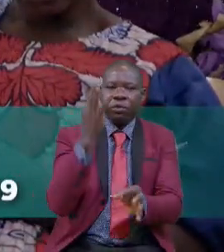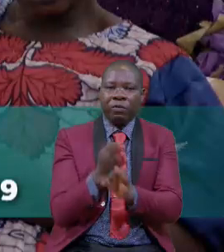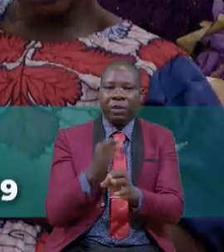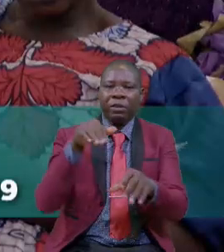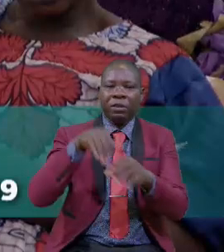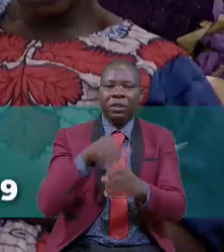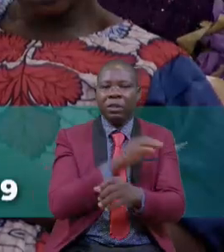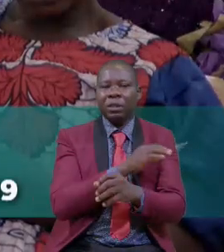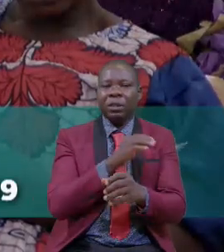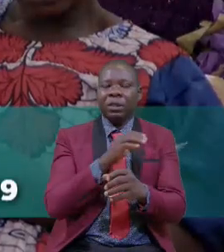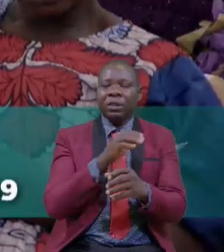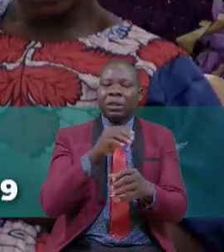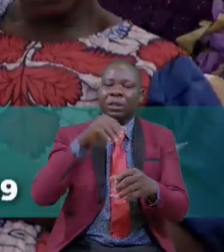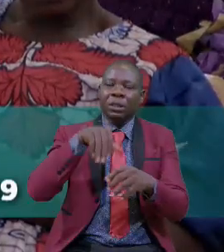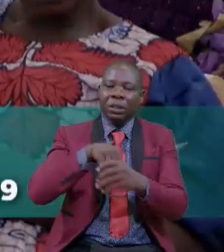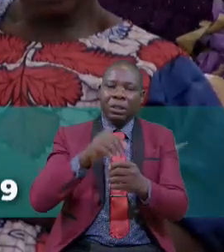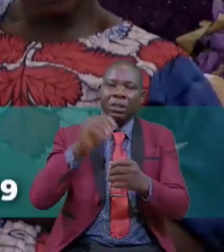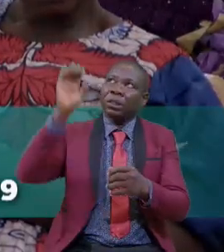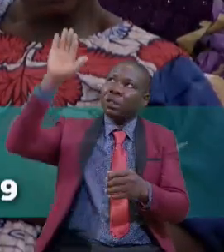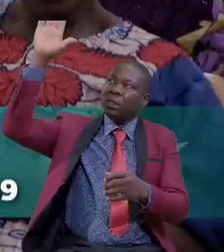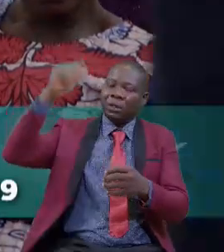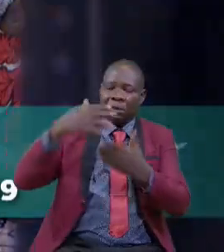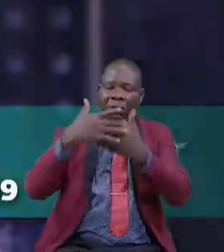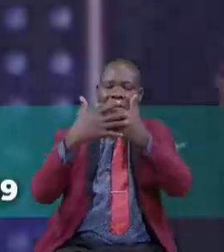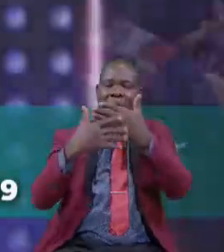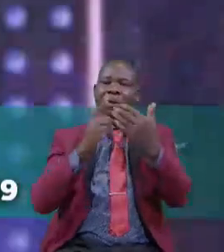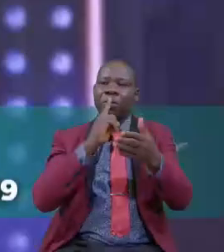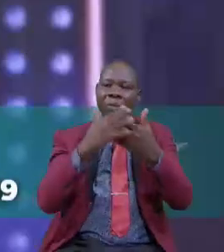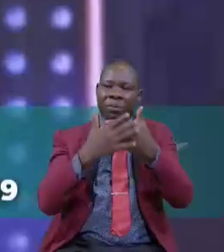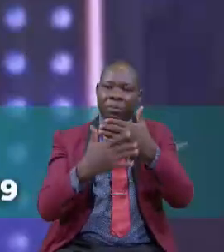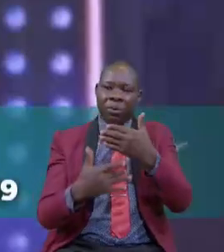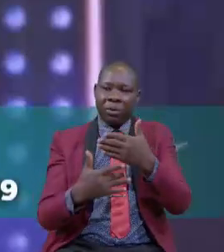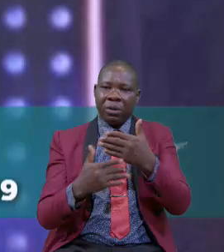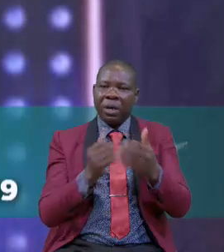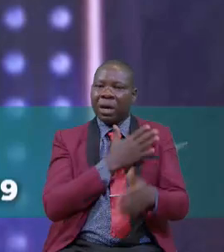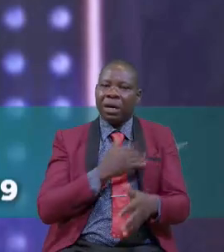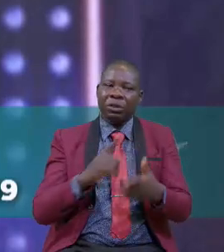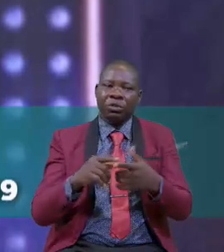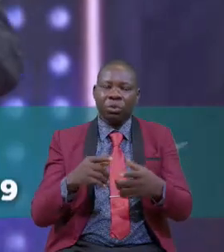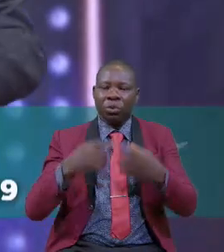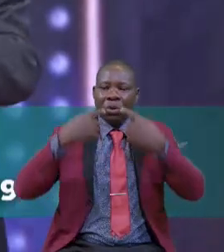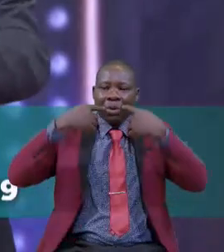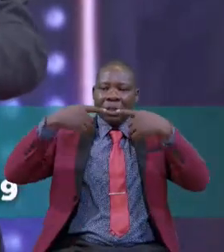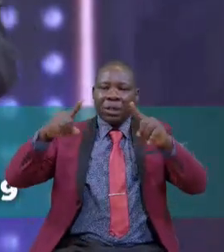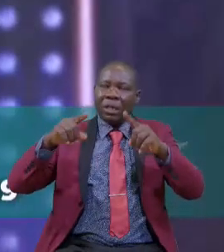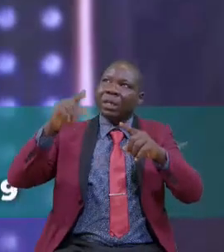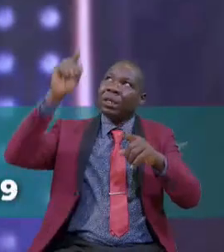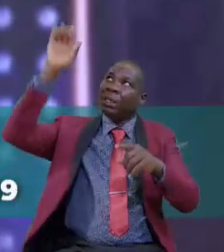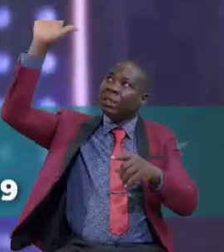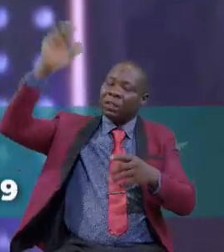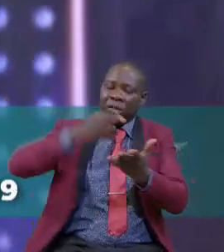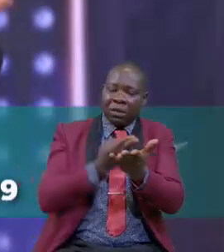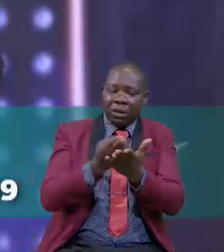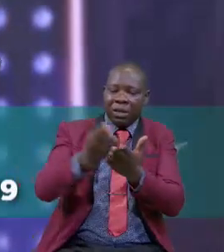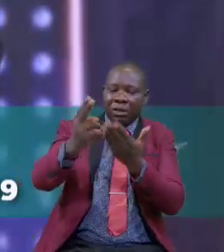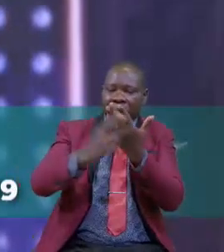his blood. And then it says, it's to declare his righteousness for the remission, for the